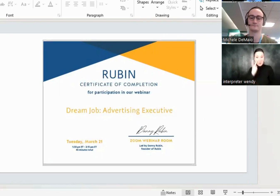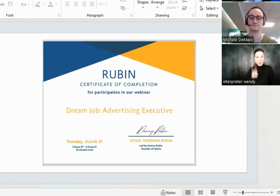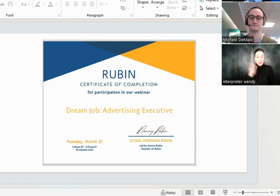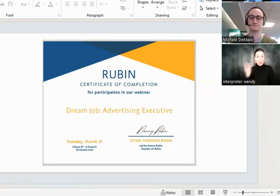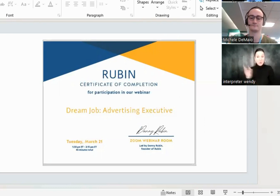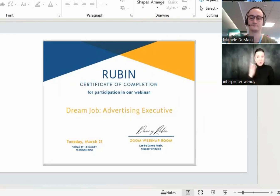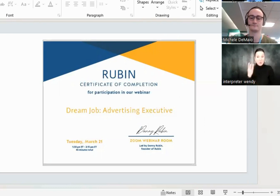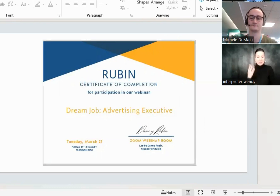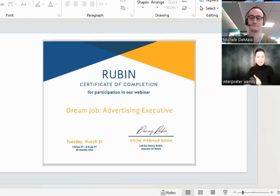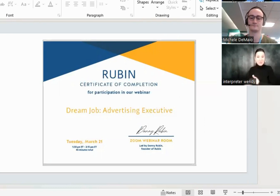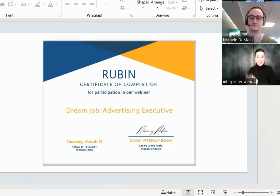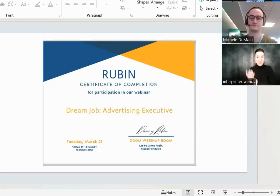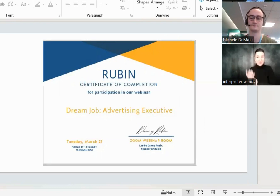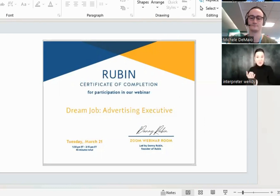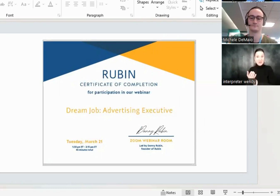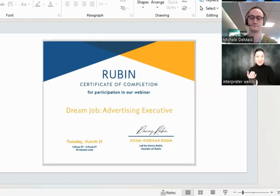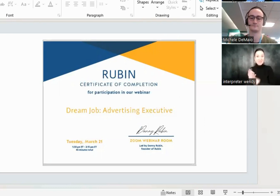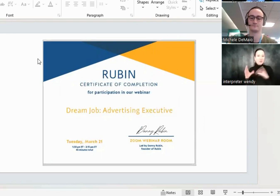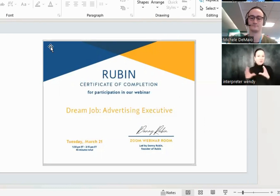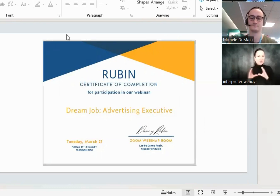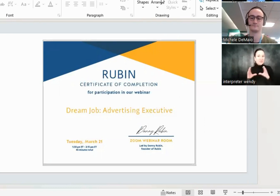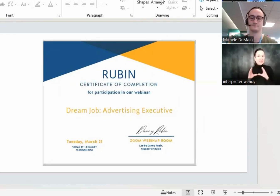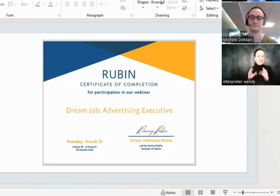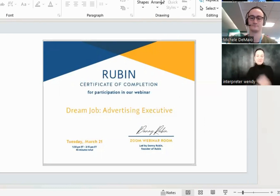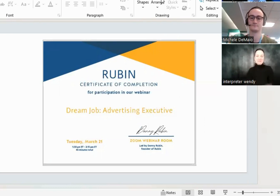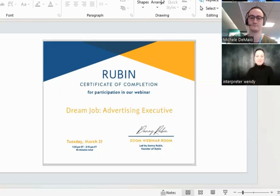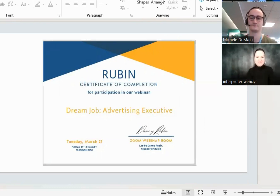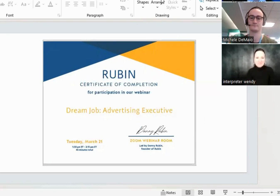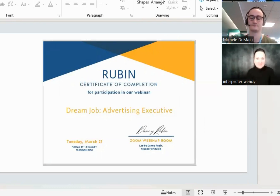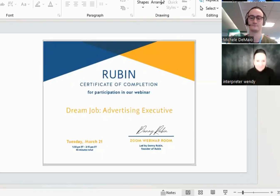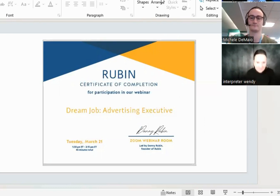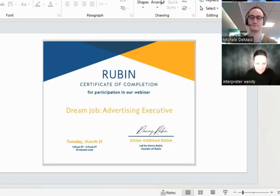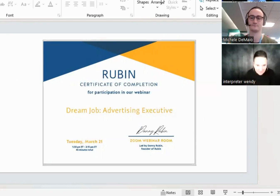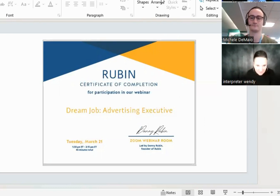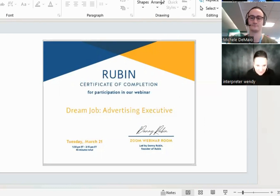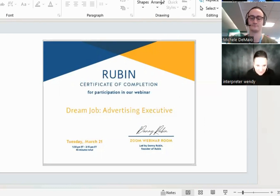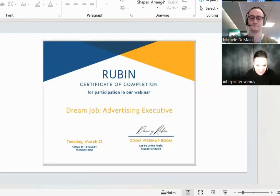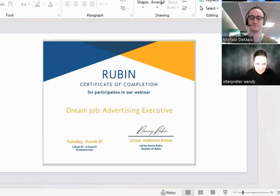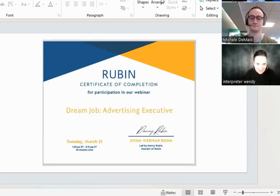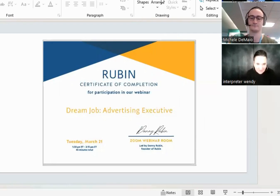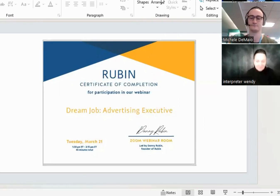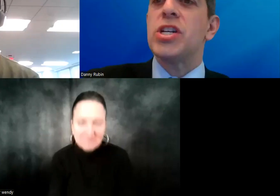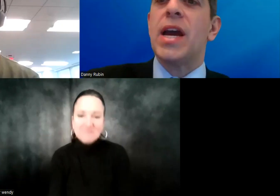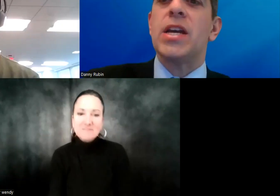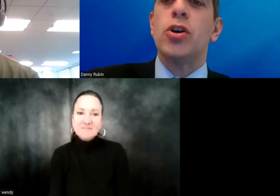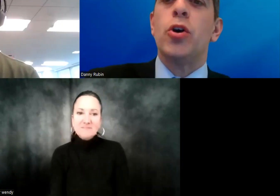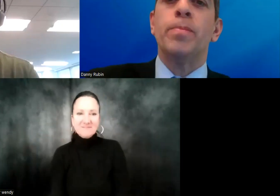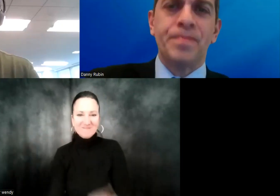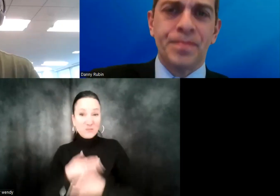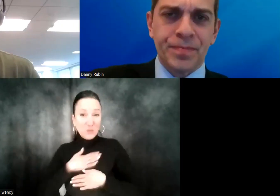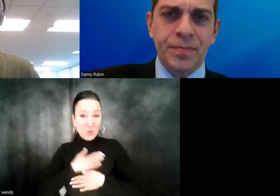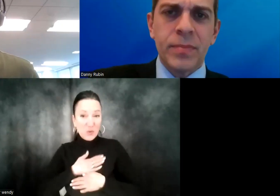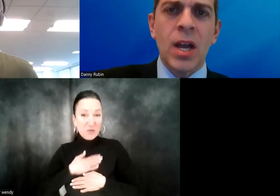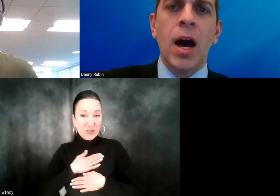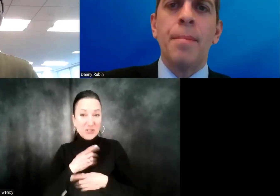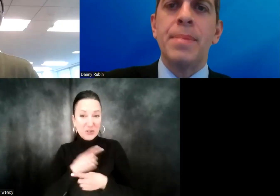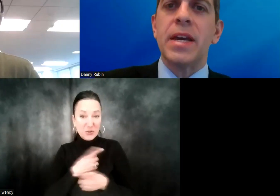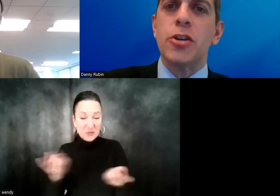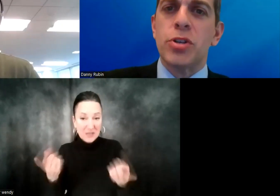recording from today and also for your certificate. Okay, so lots of good stuff coming up. We appreciate you